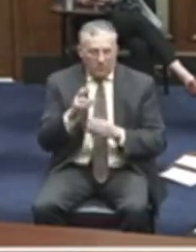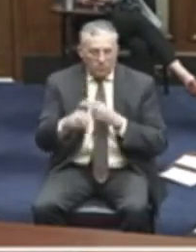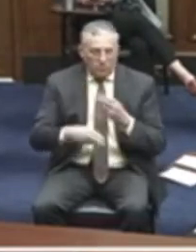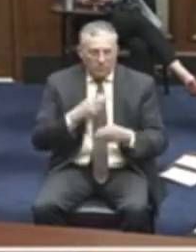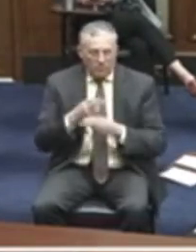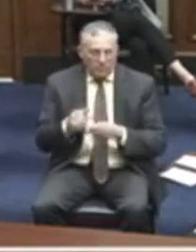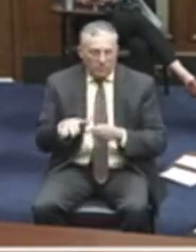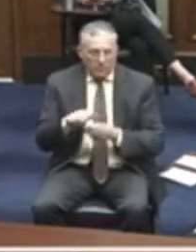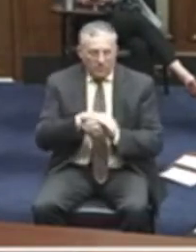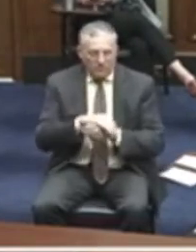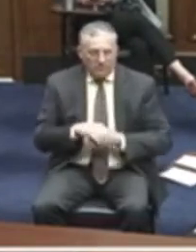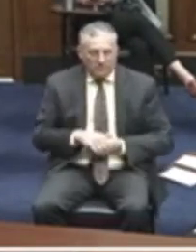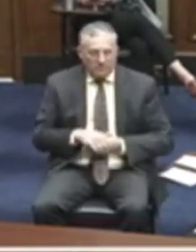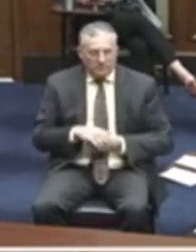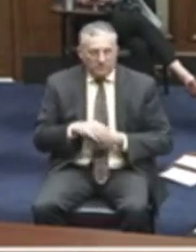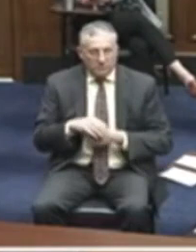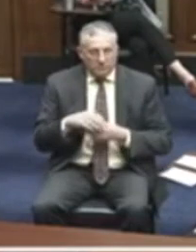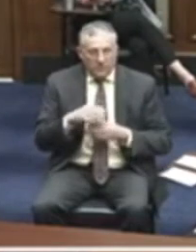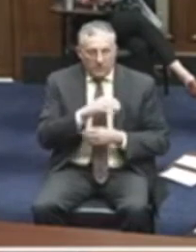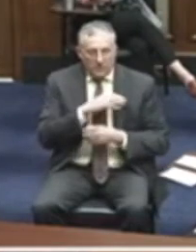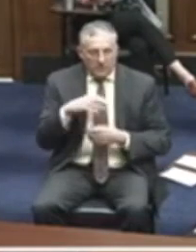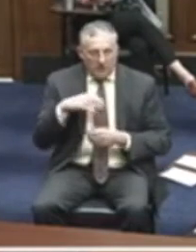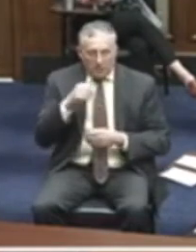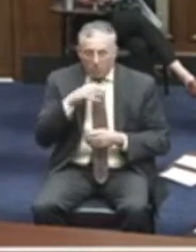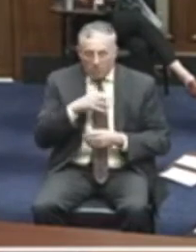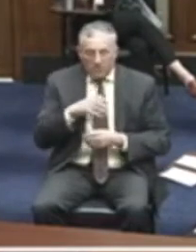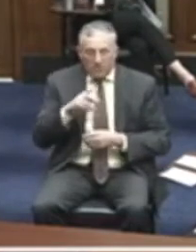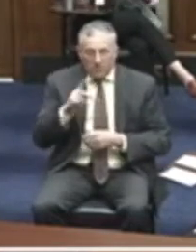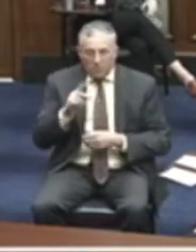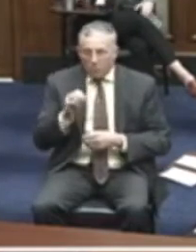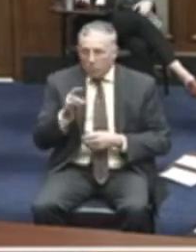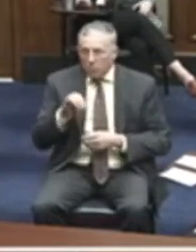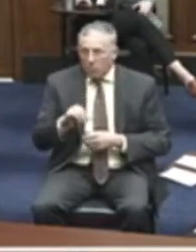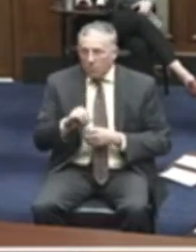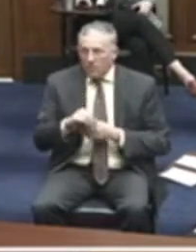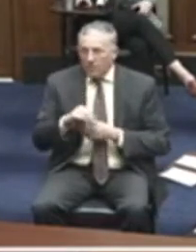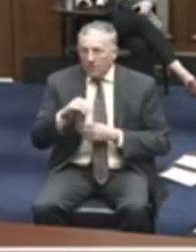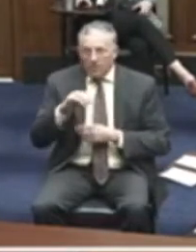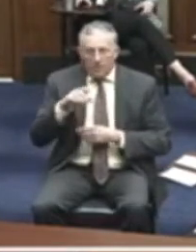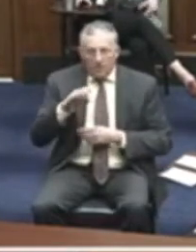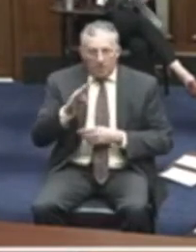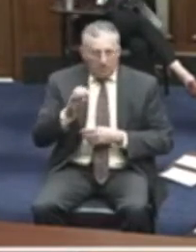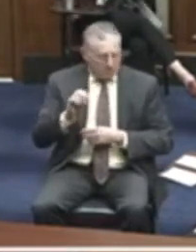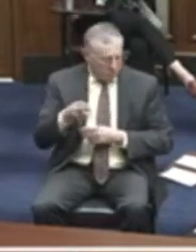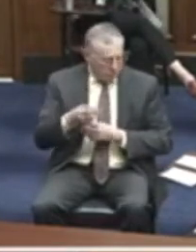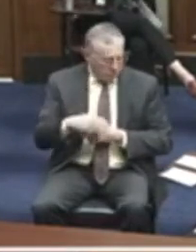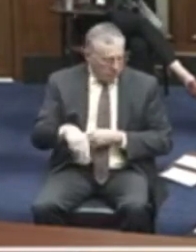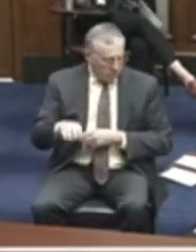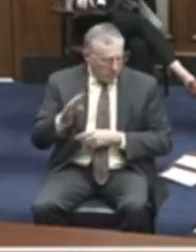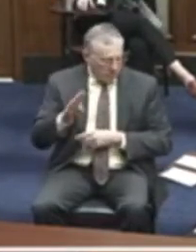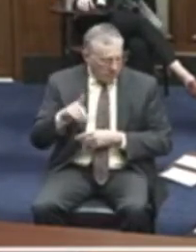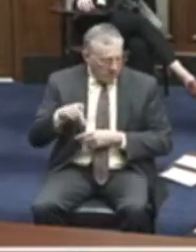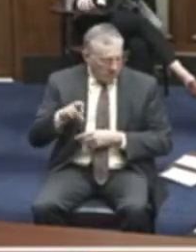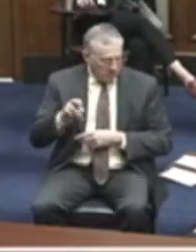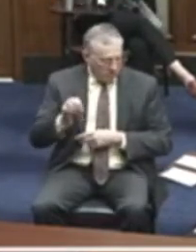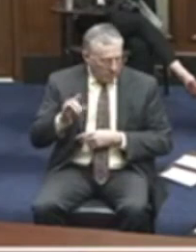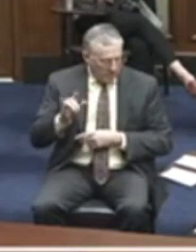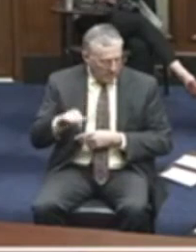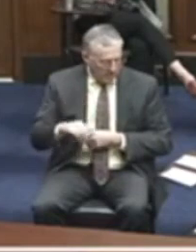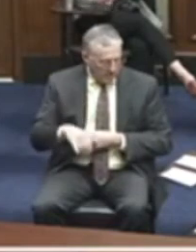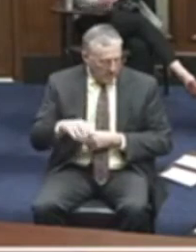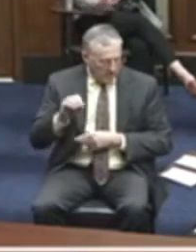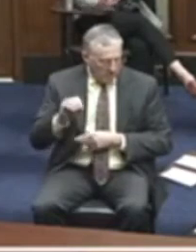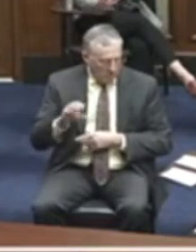coverage. Congresswoman Cori Bush, Ayanna Pressley, Alexandra Ocasio-Cortez, and